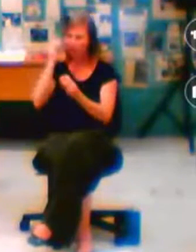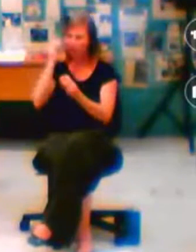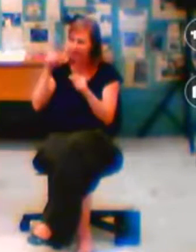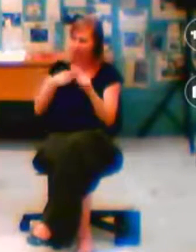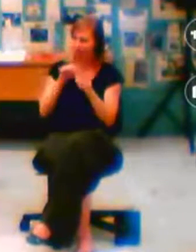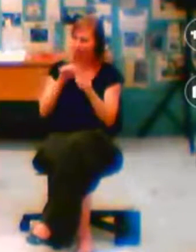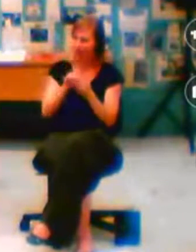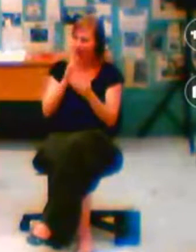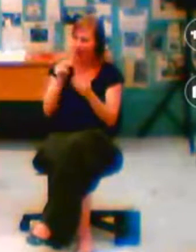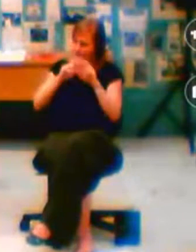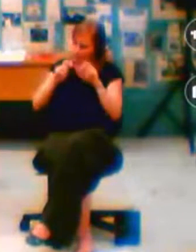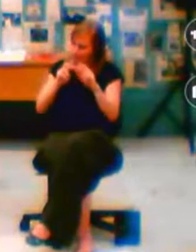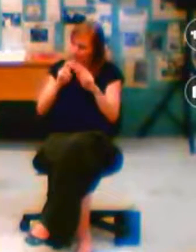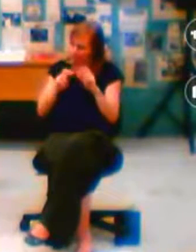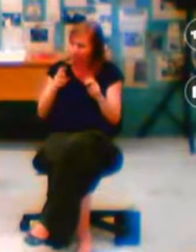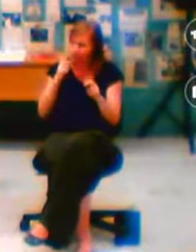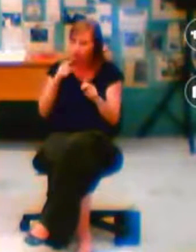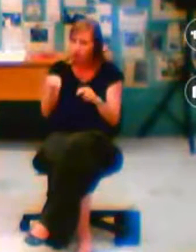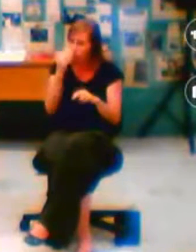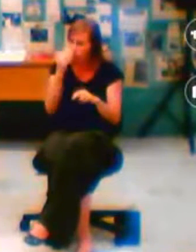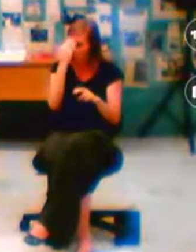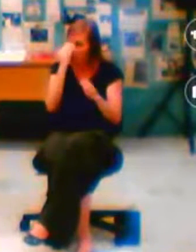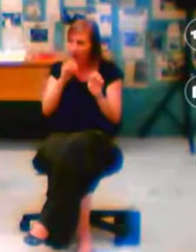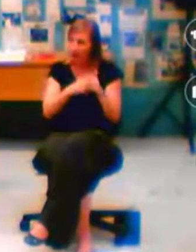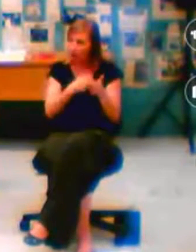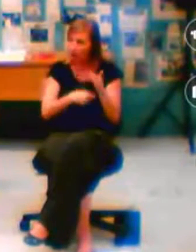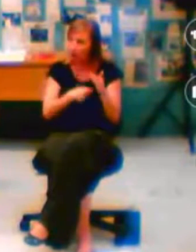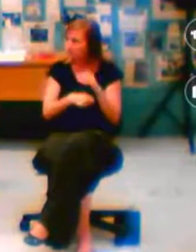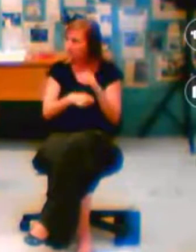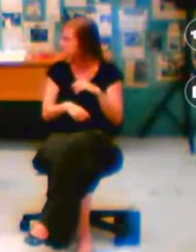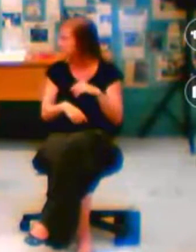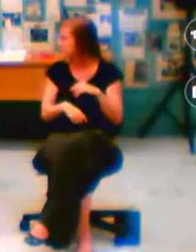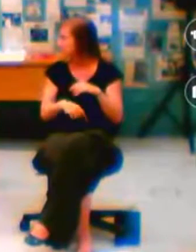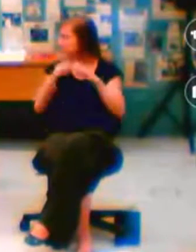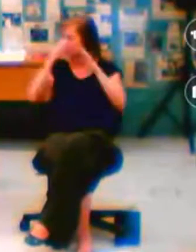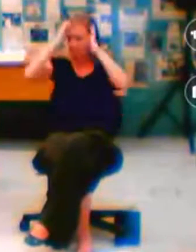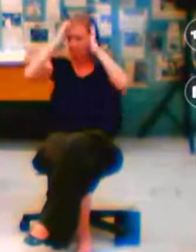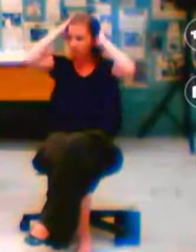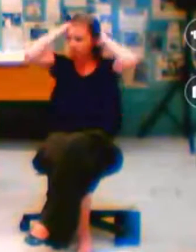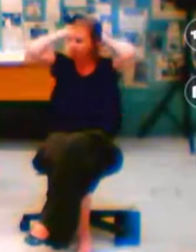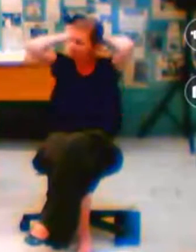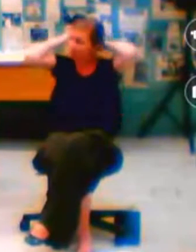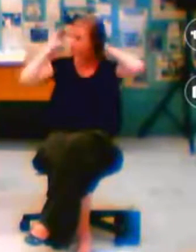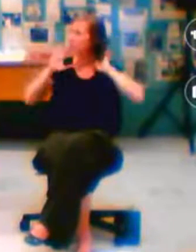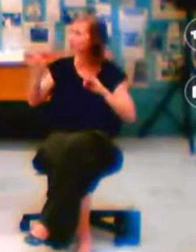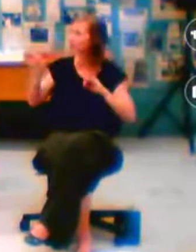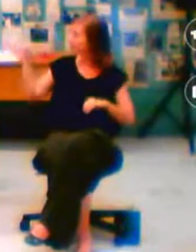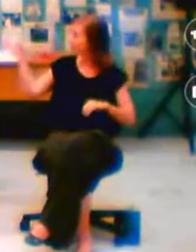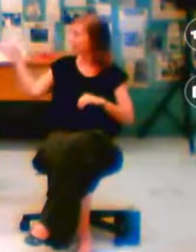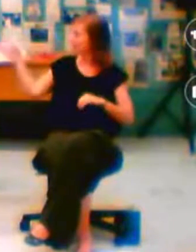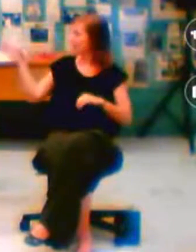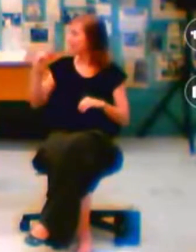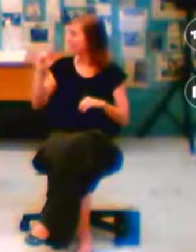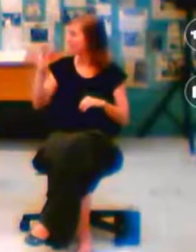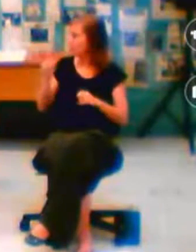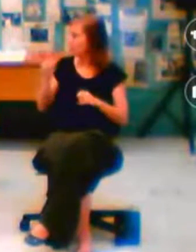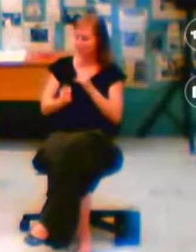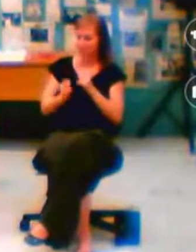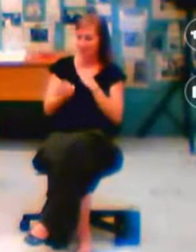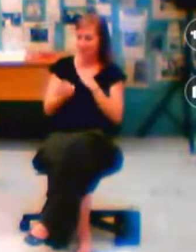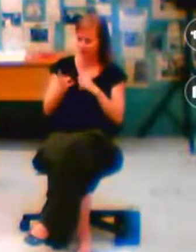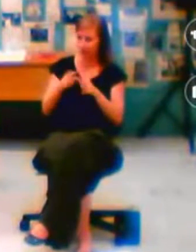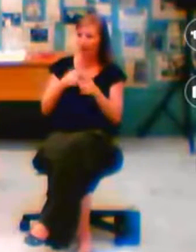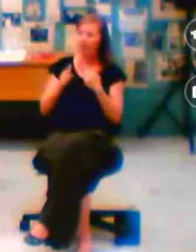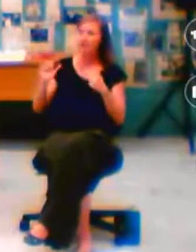side. And I would just urge you to not just because somebody says it's a model, we got this. You really have to know what you're doing and think about the